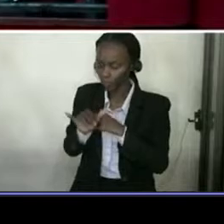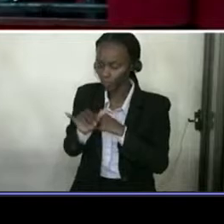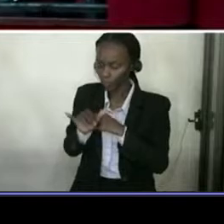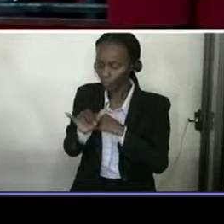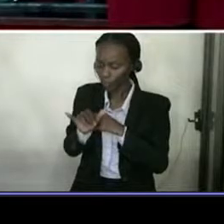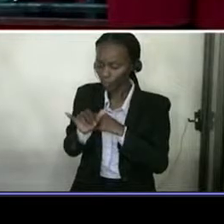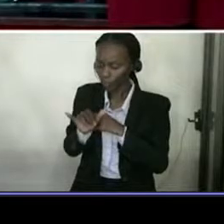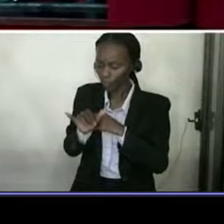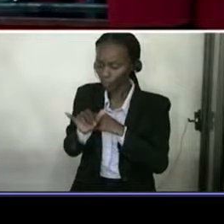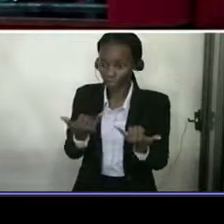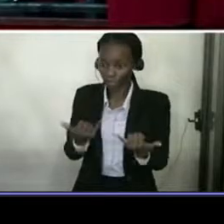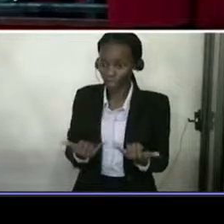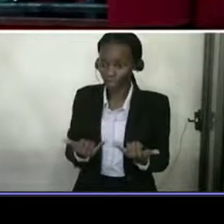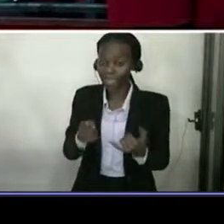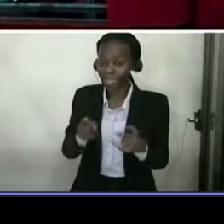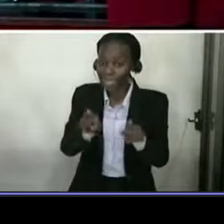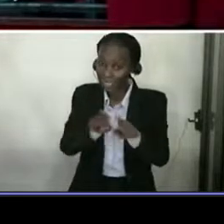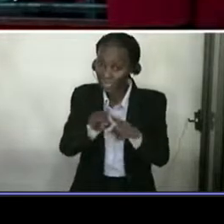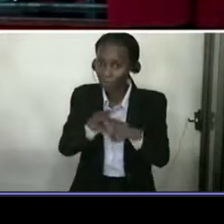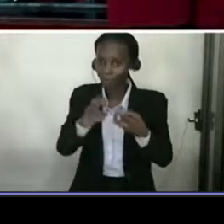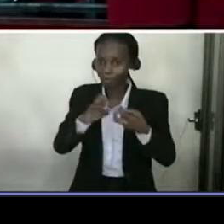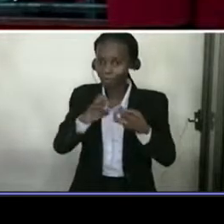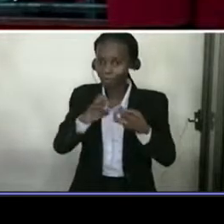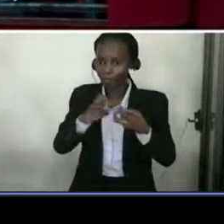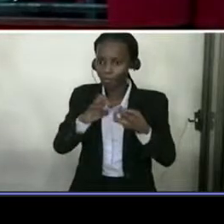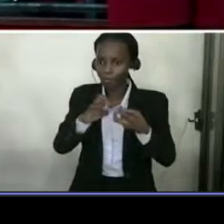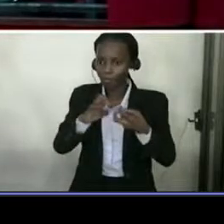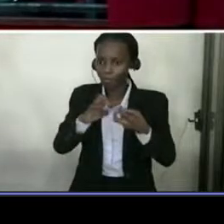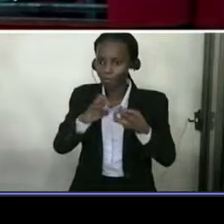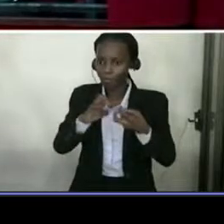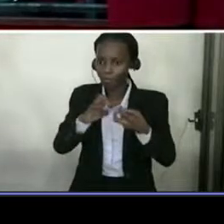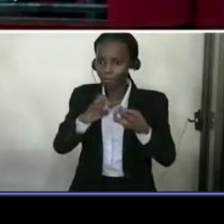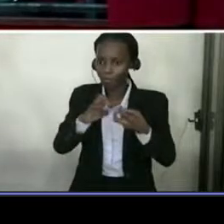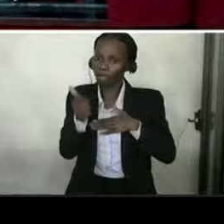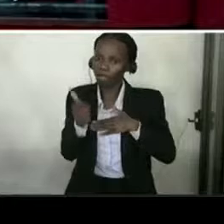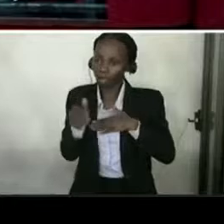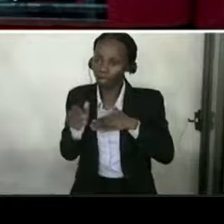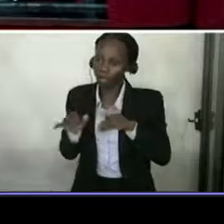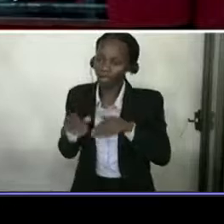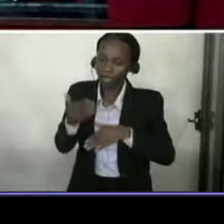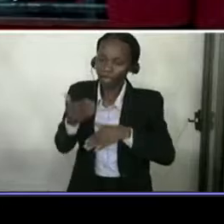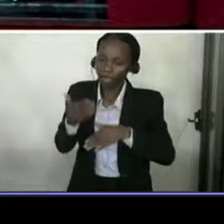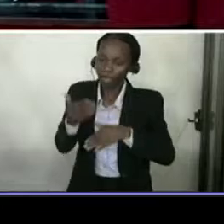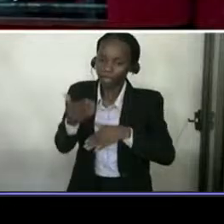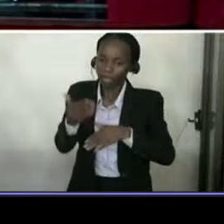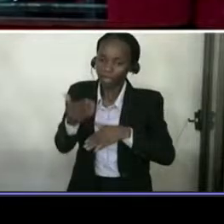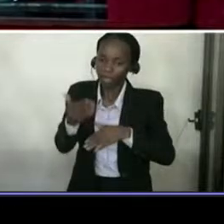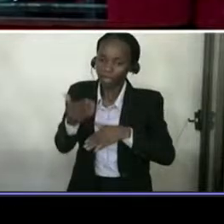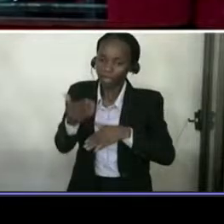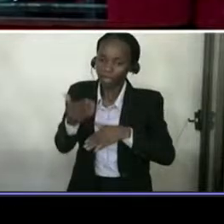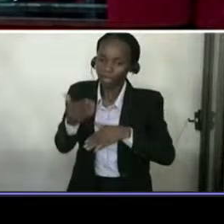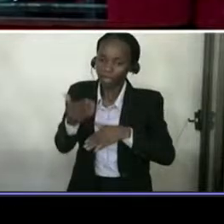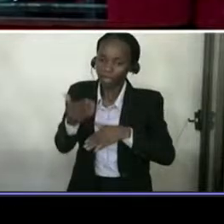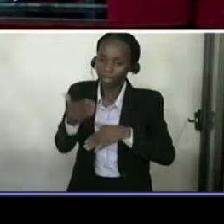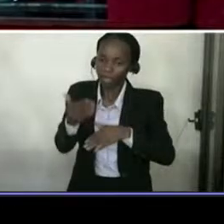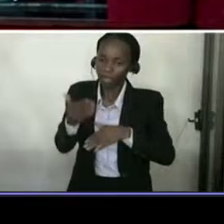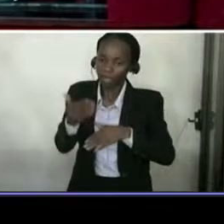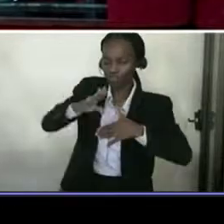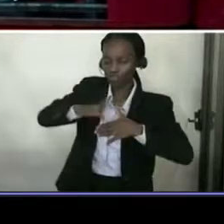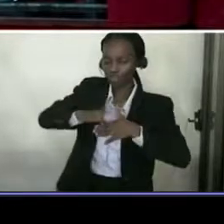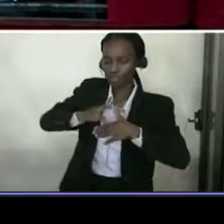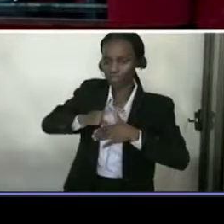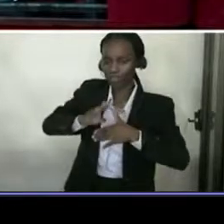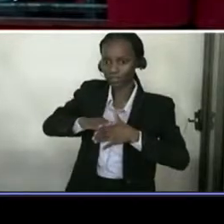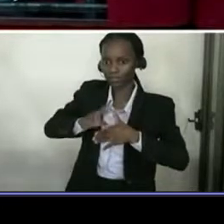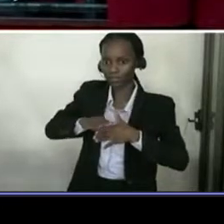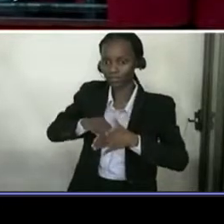similar resolutions is an indication that our departments are dying. This report is nothing but a stab in the